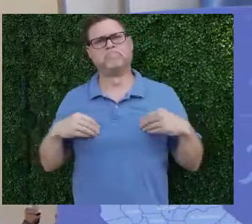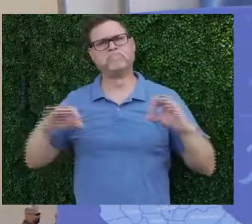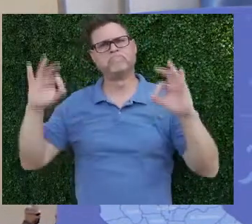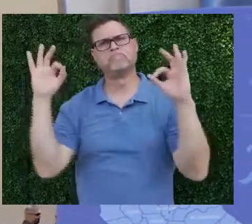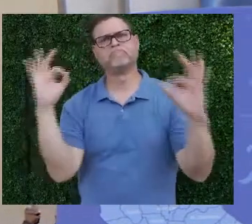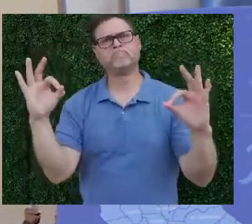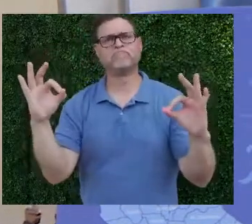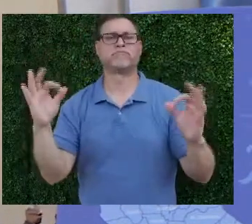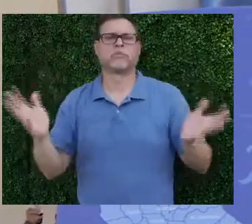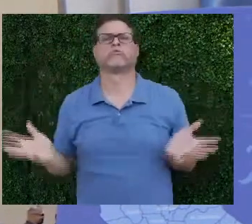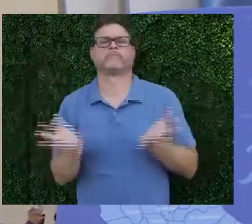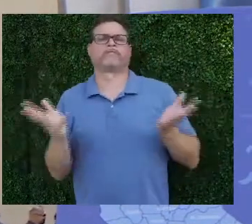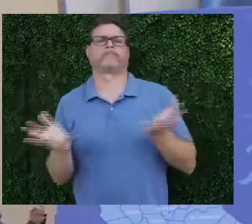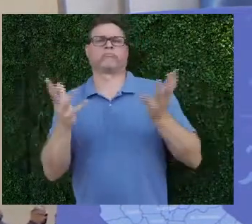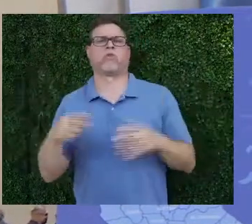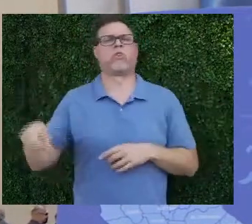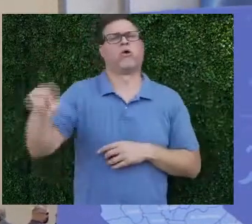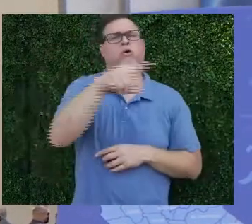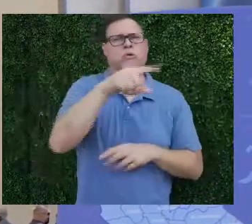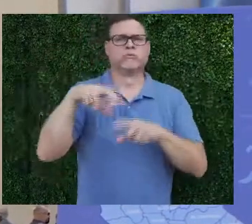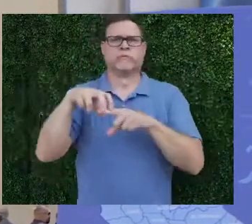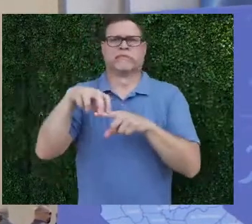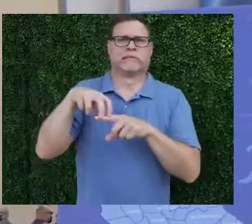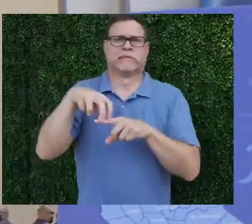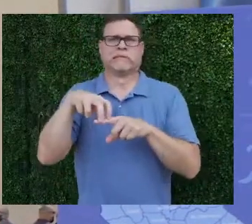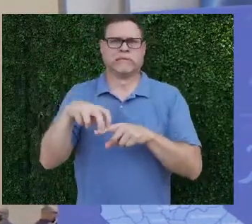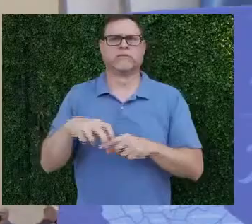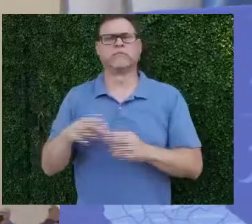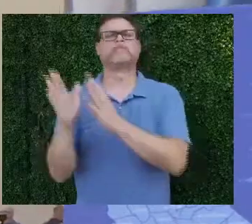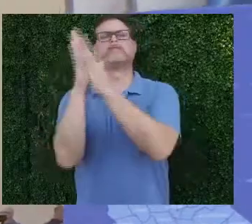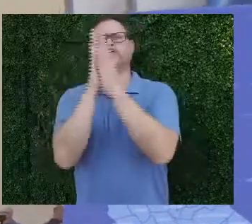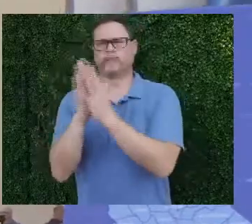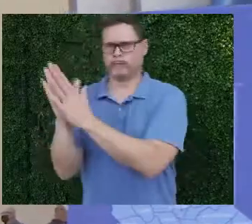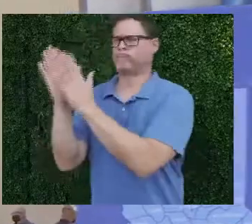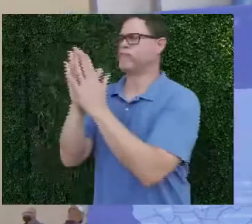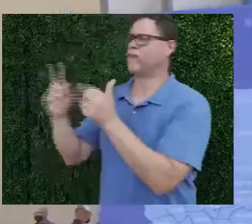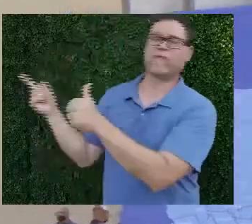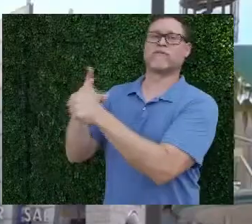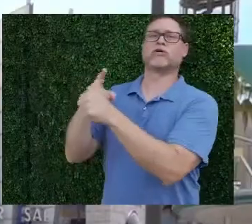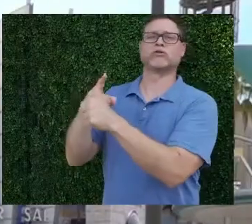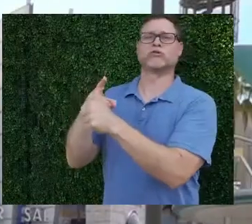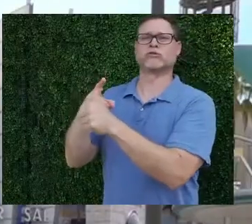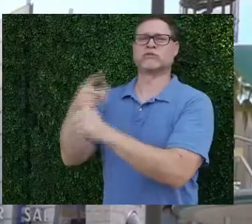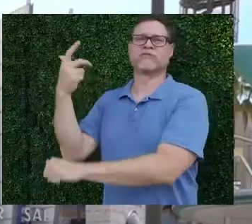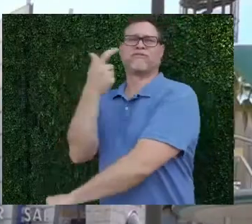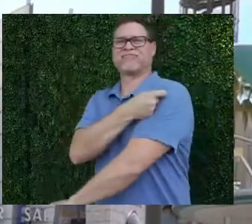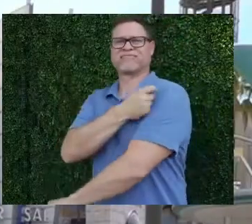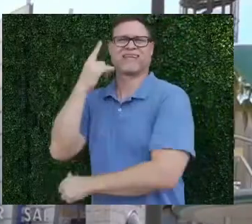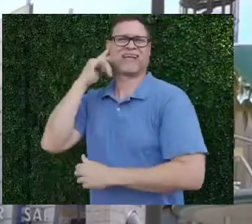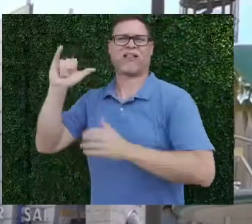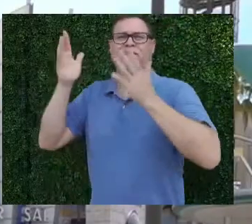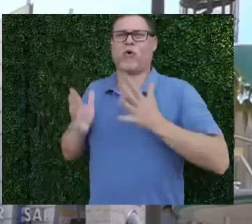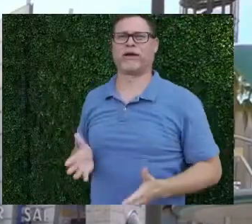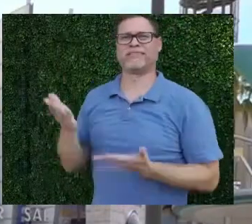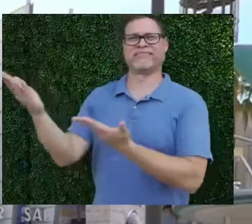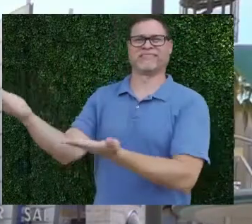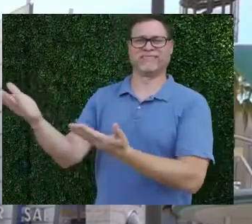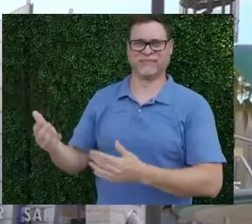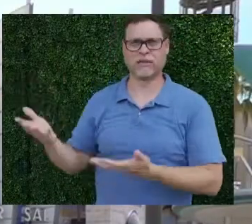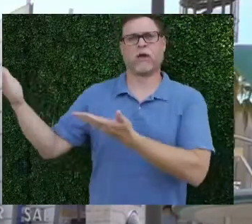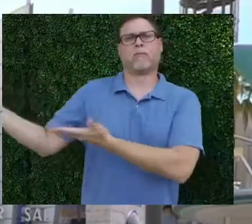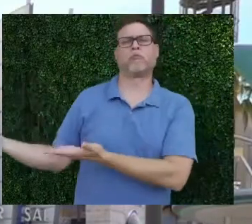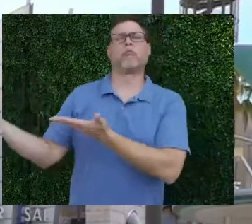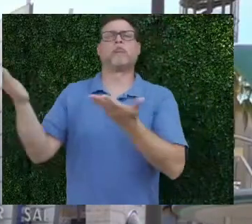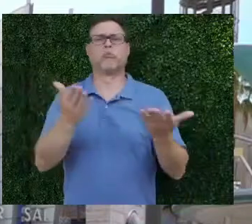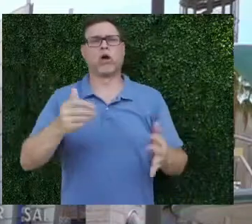encouraging point for those on the fence. I love it. All right, well, big round of applause to our first vaccinated Californian. And now I want to bring up someone